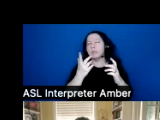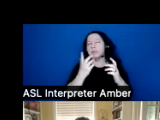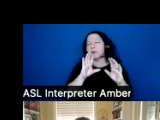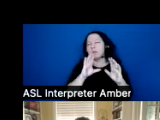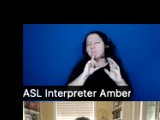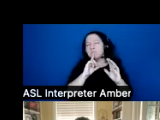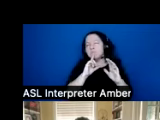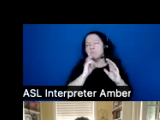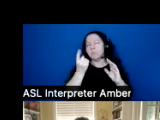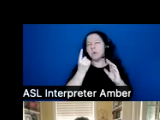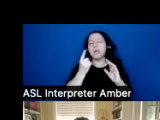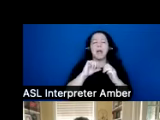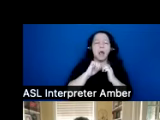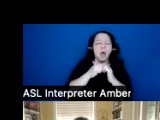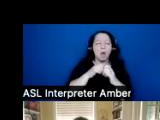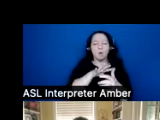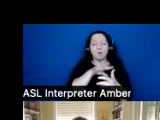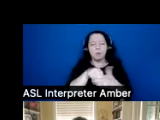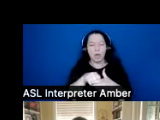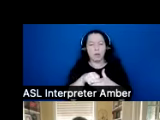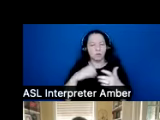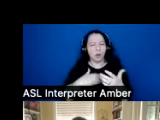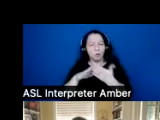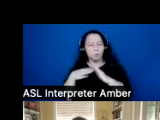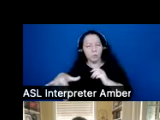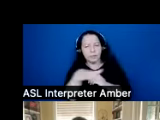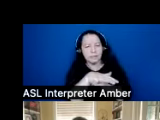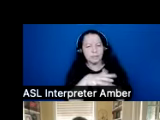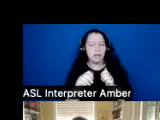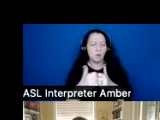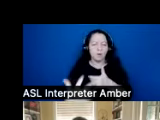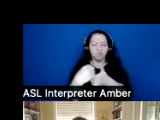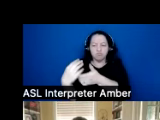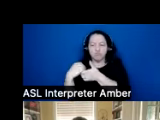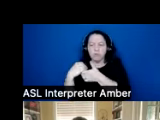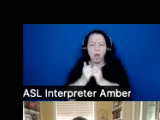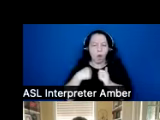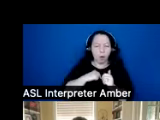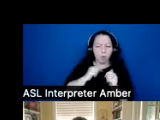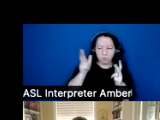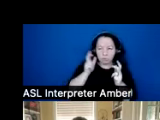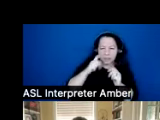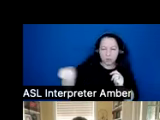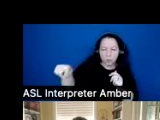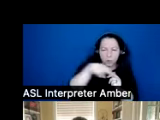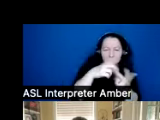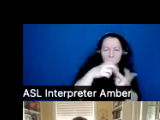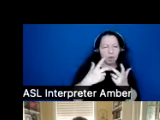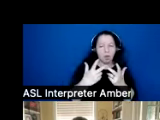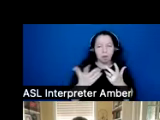communities, how we listen to adults, children, elders, and how we identify